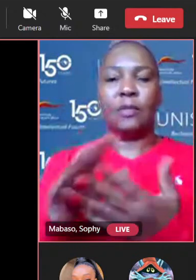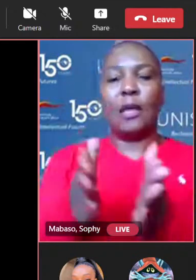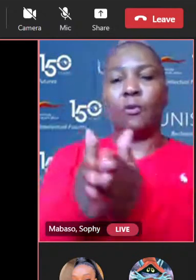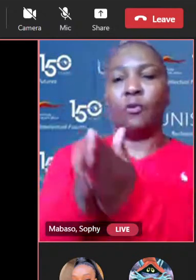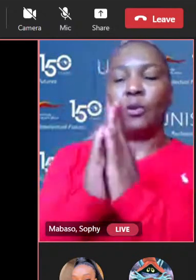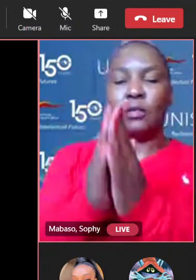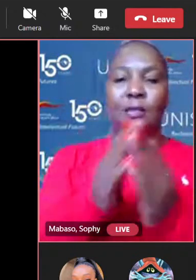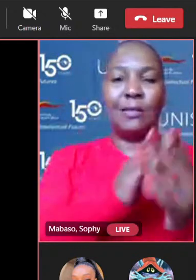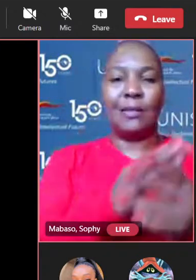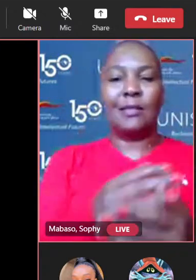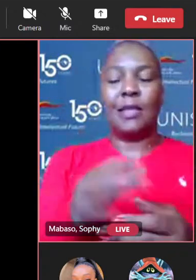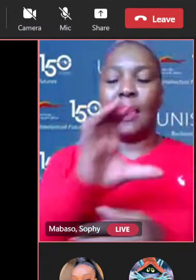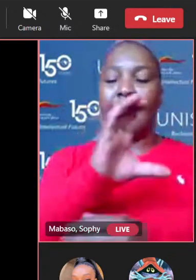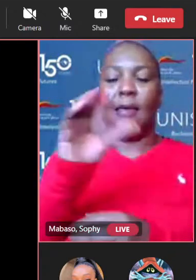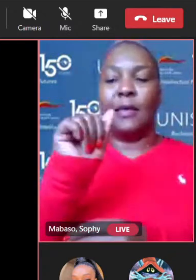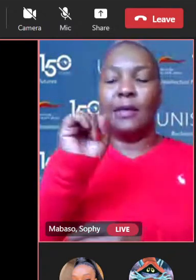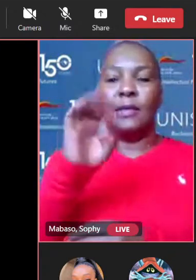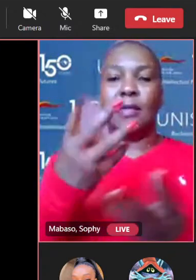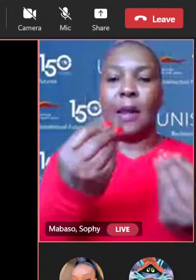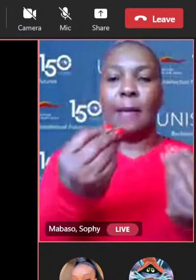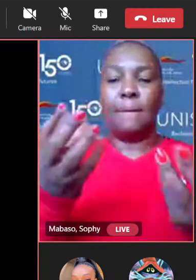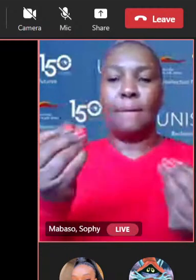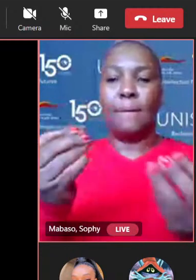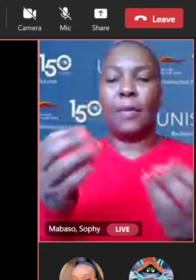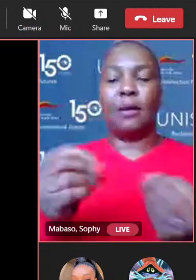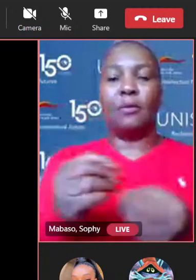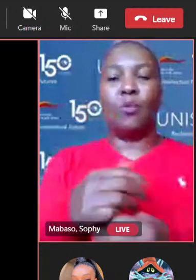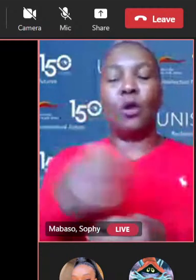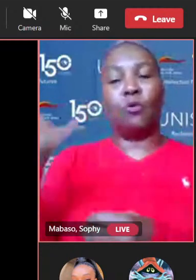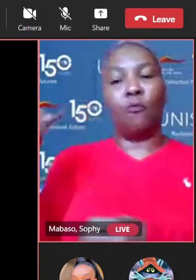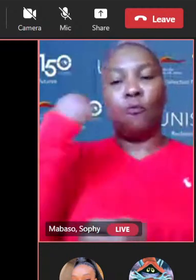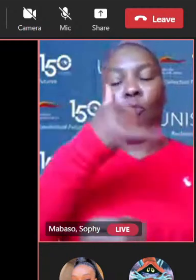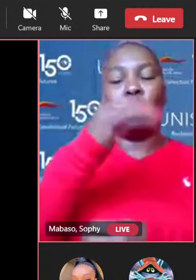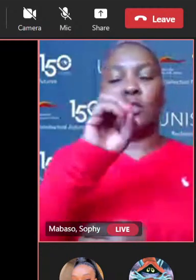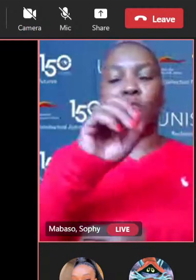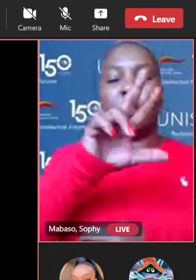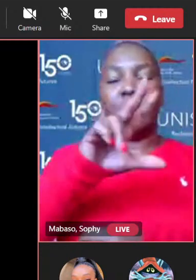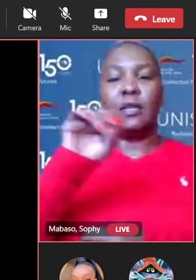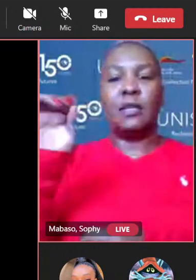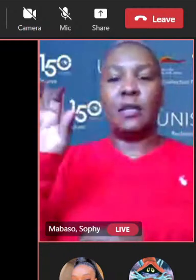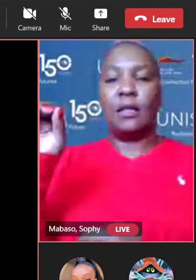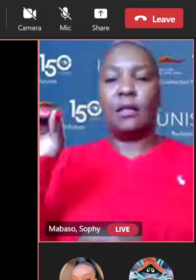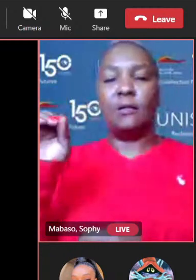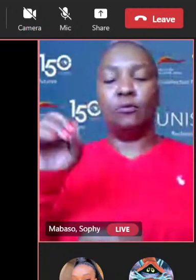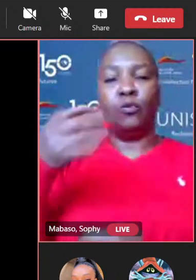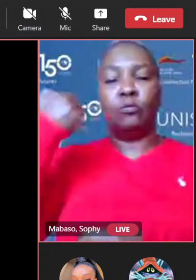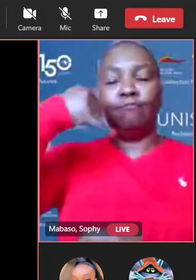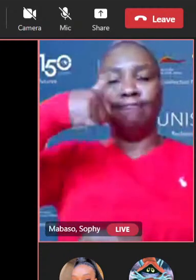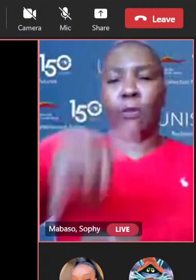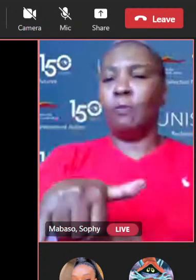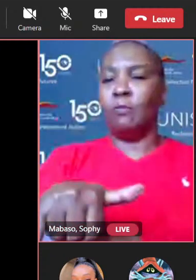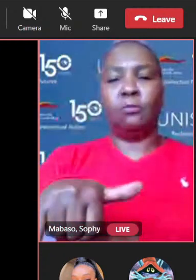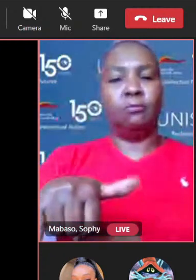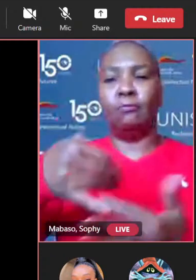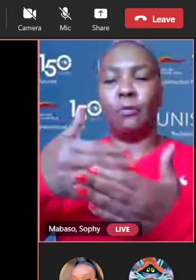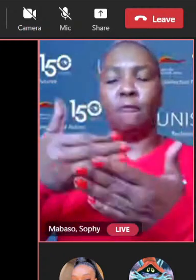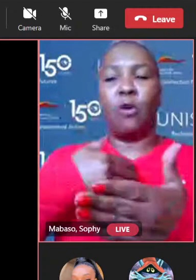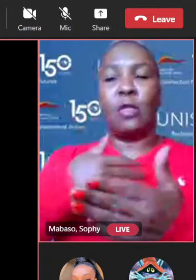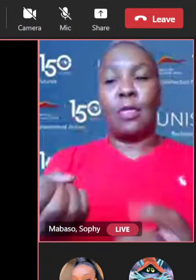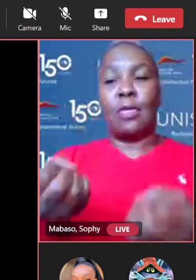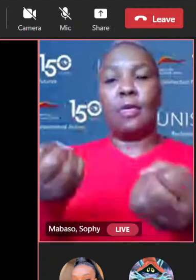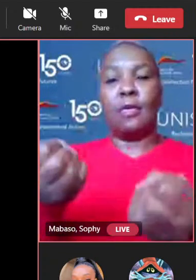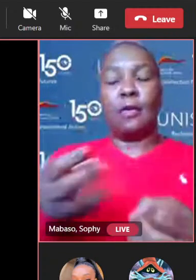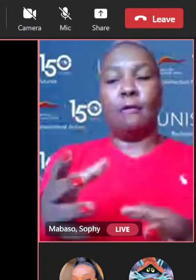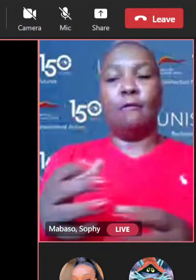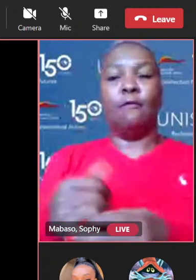number when you're calling the 800 number. Do not put the phone down before a consultant give you a case number, because